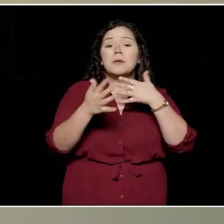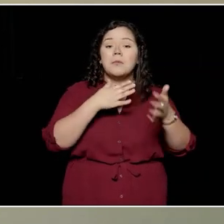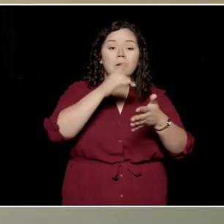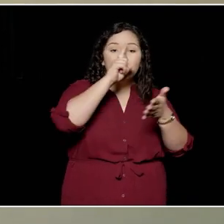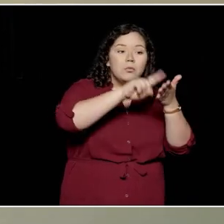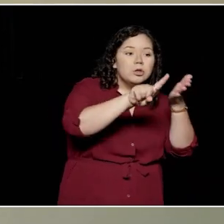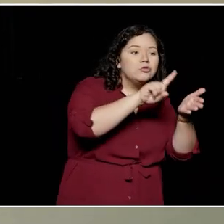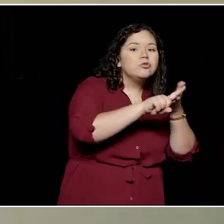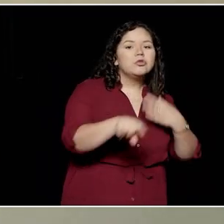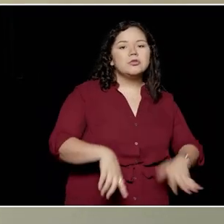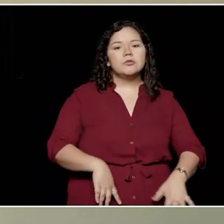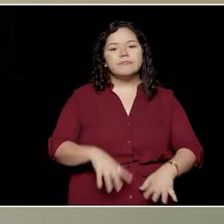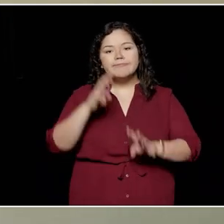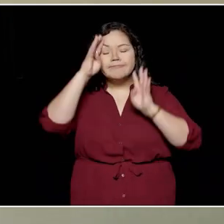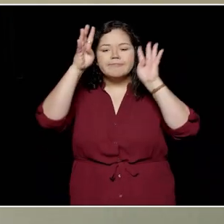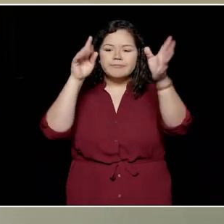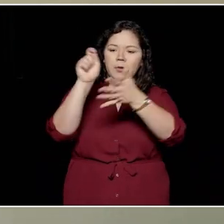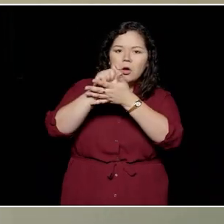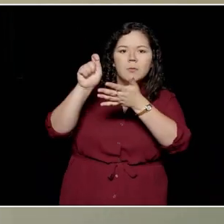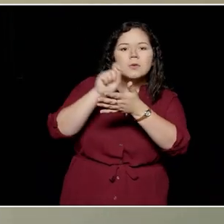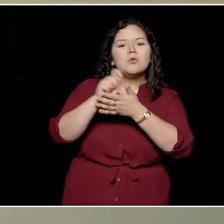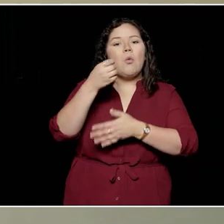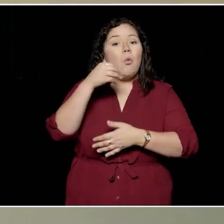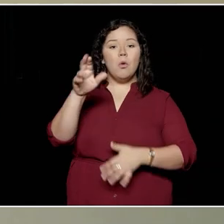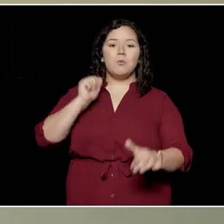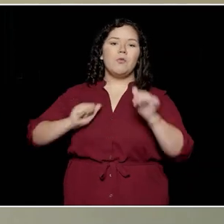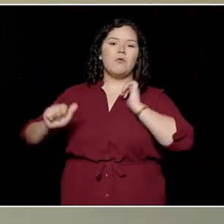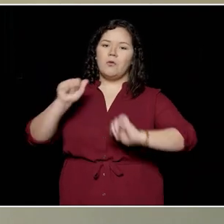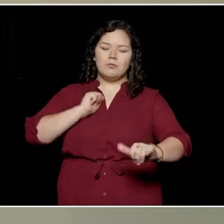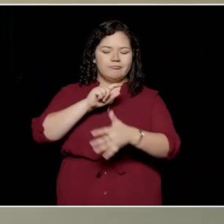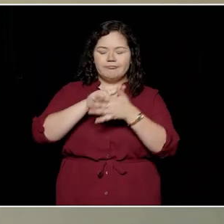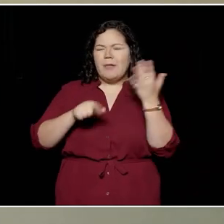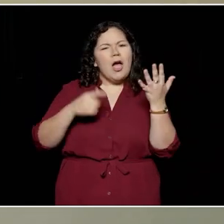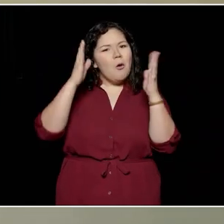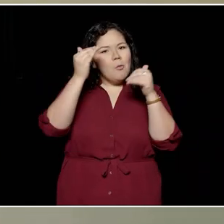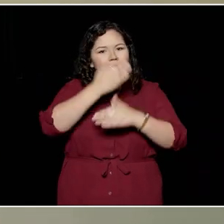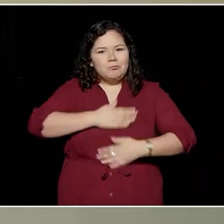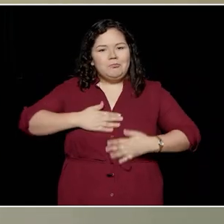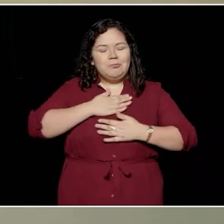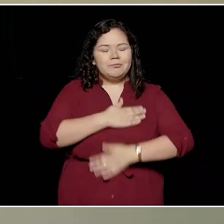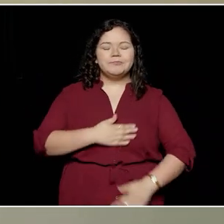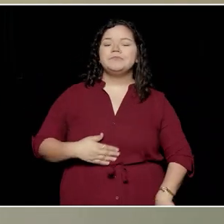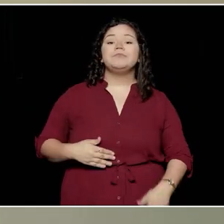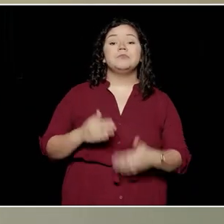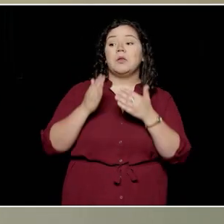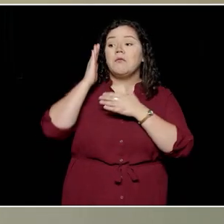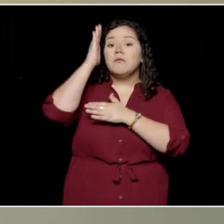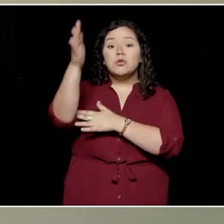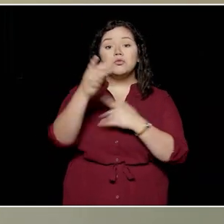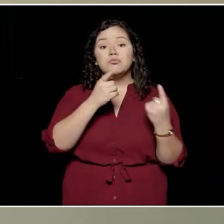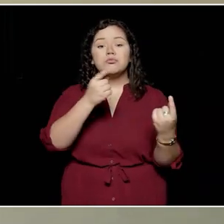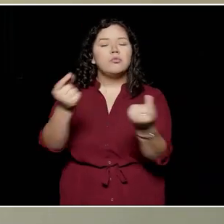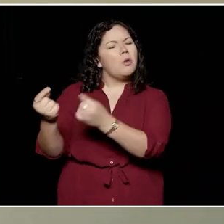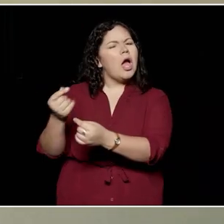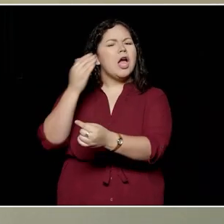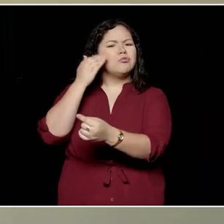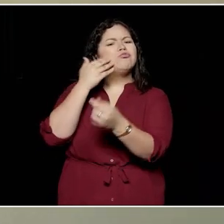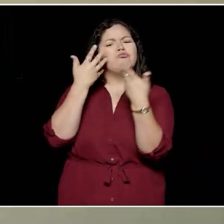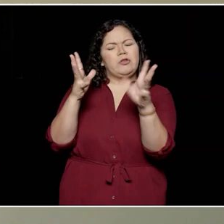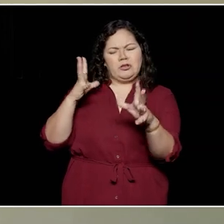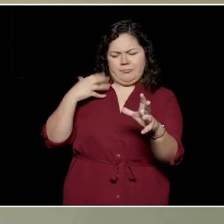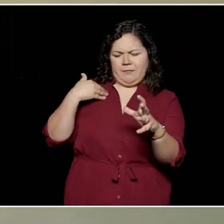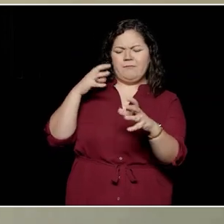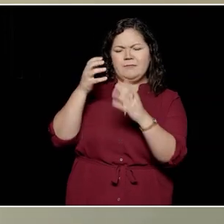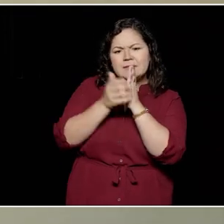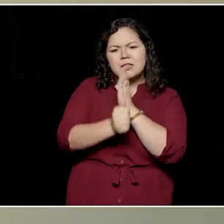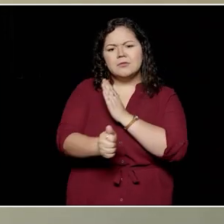experiences, whether your focus was on research or composition or performance. Wherever you're headed off to now, we know that